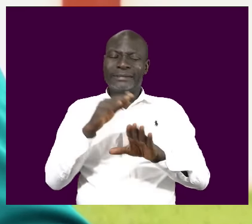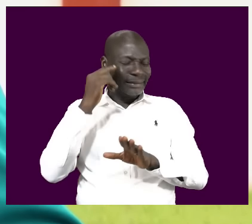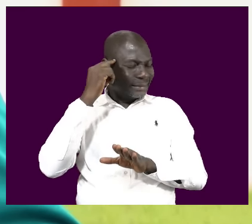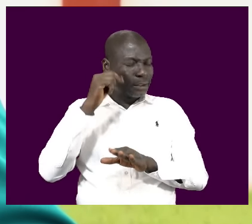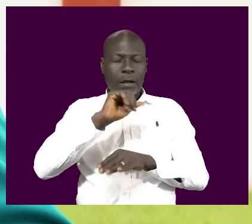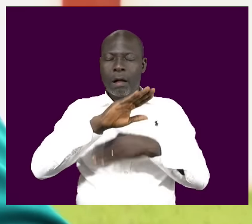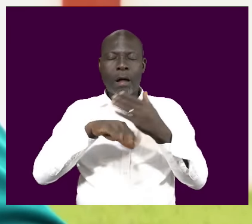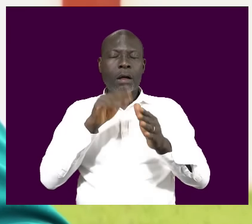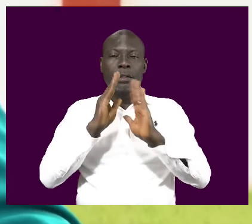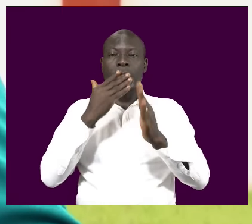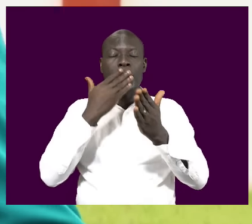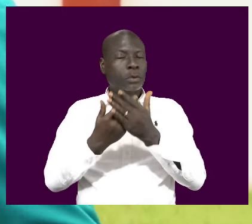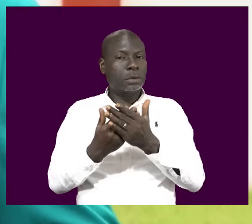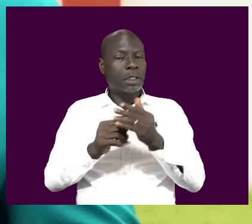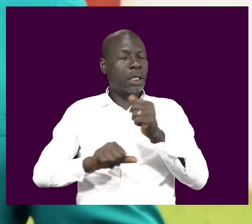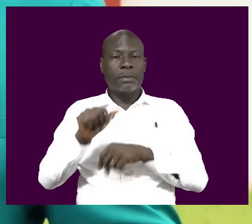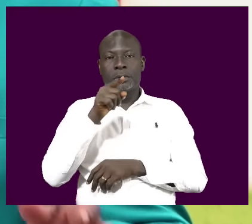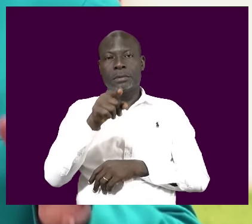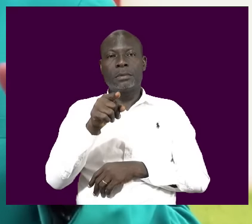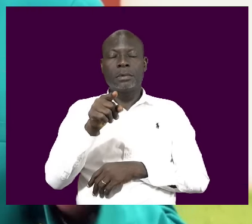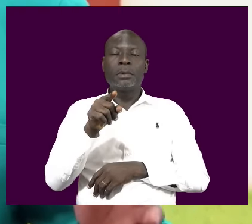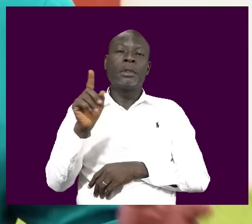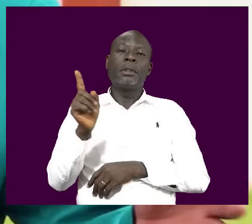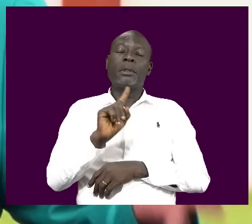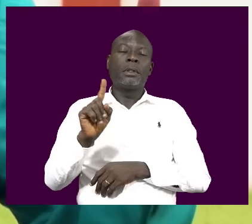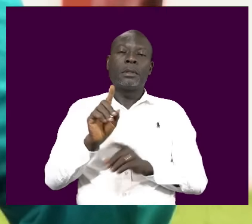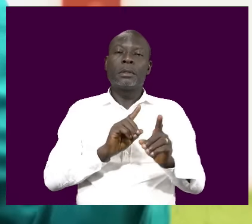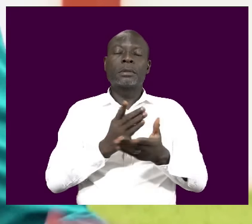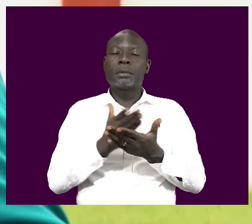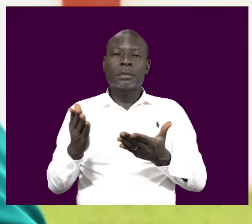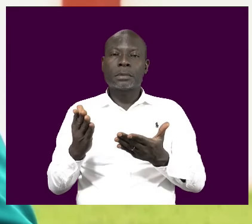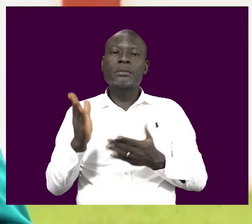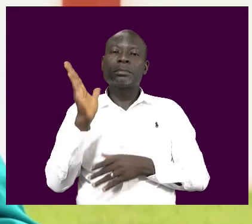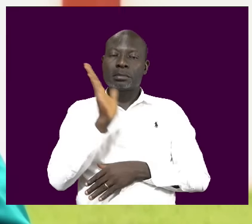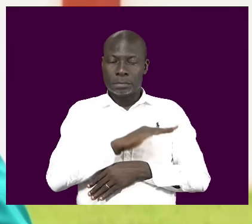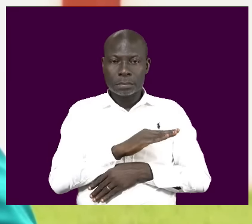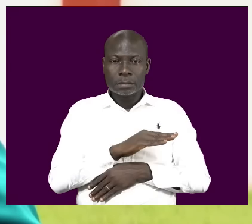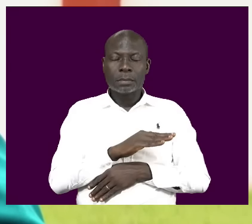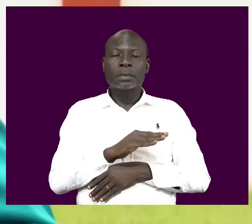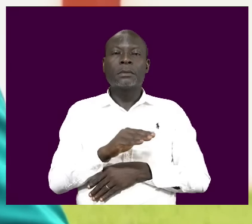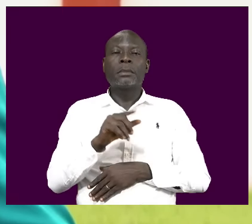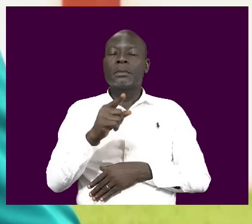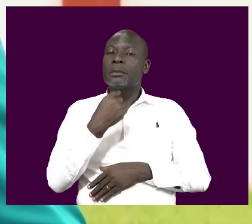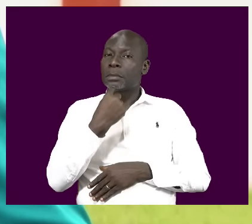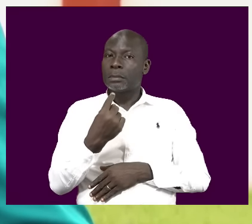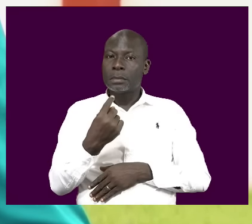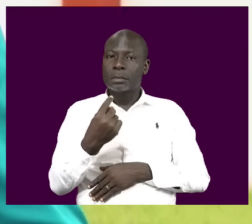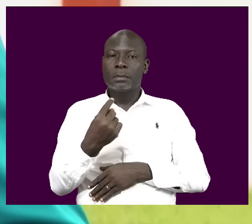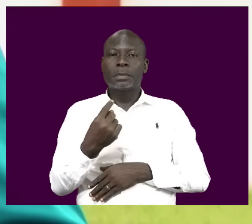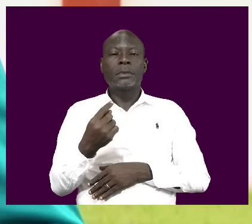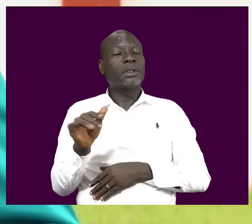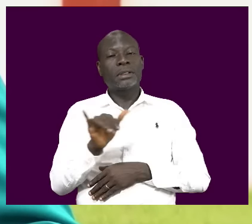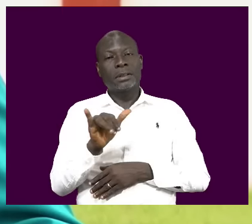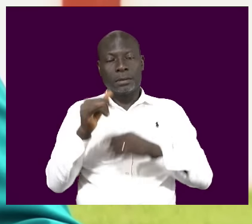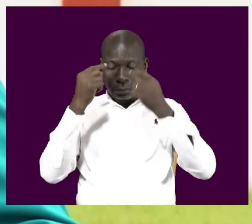asempa. Babia, we are dear, and you're pining nipa air for warno. Once I was say, San Om the air at ready for